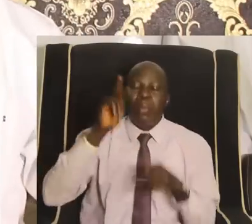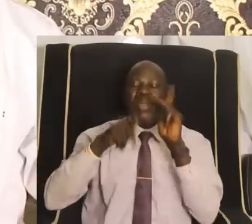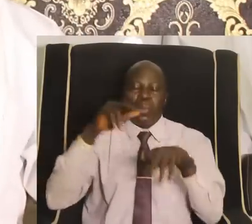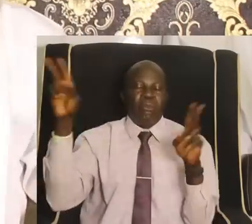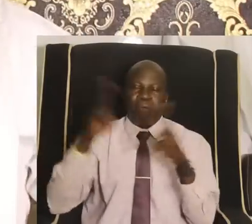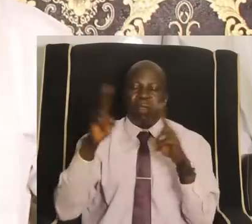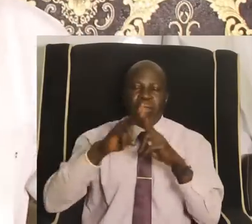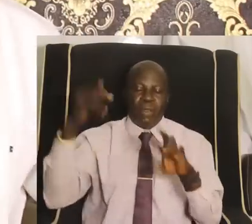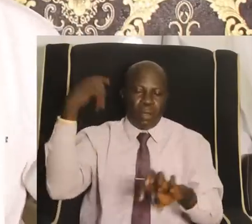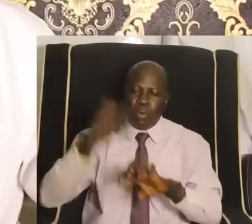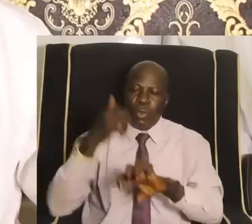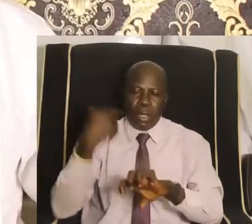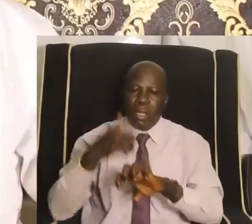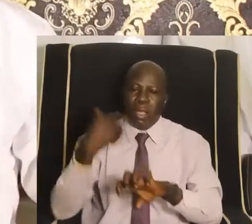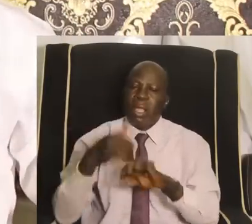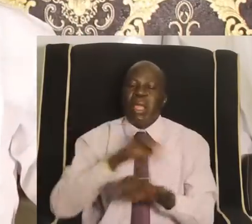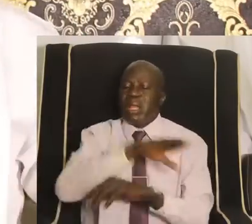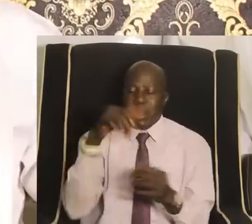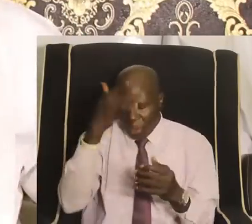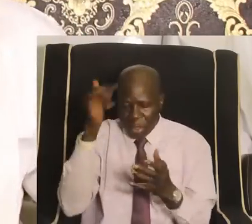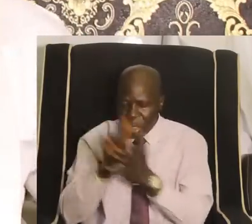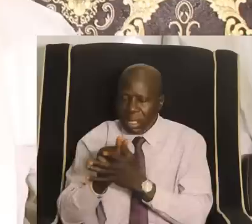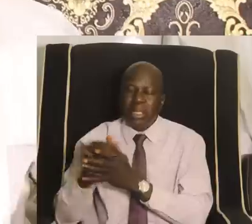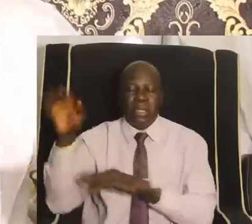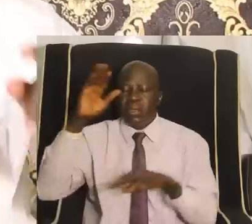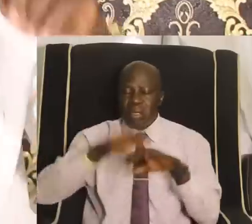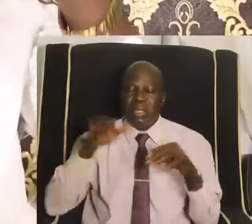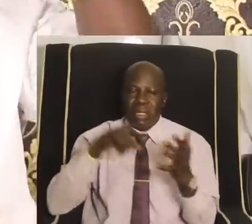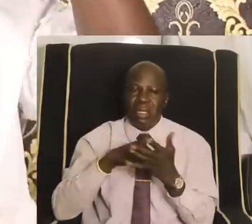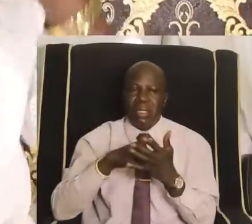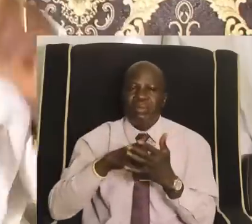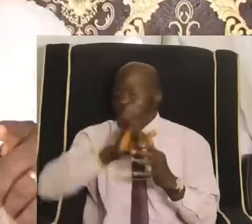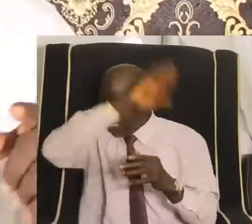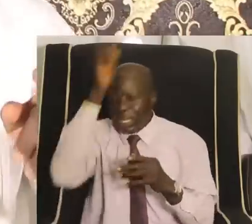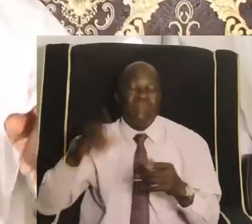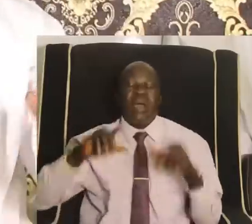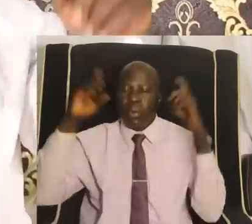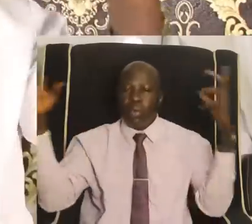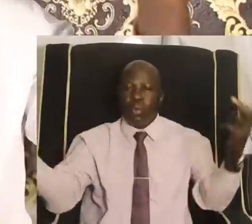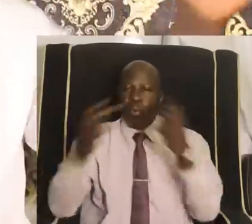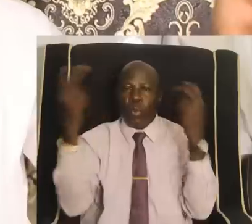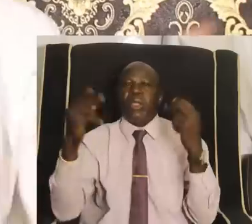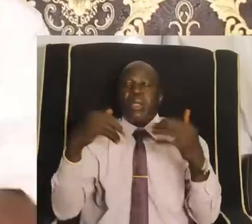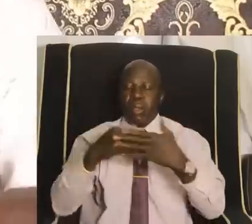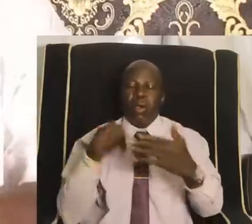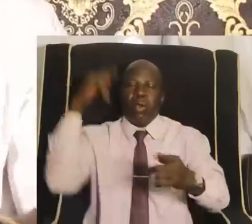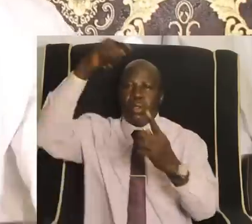before you are born, or is when you got me, that promotion comes to